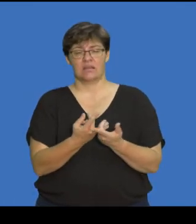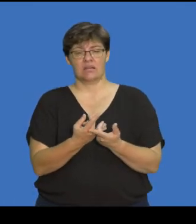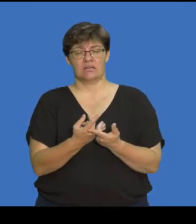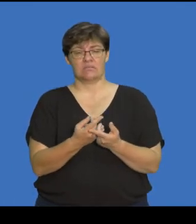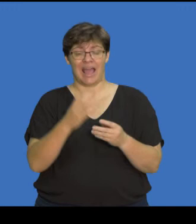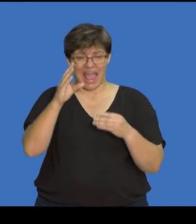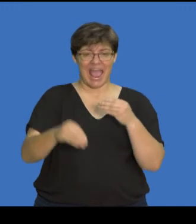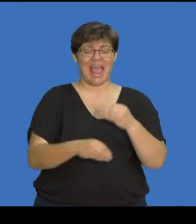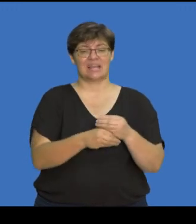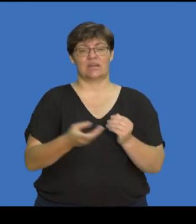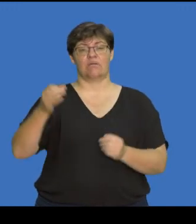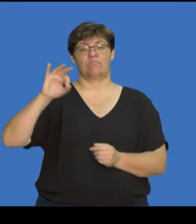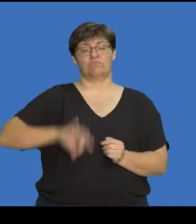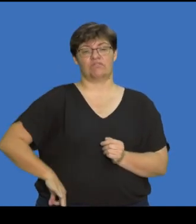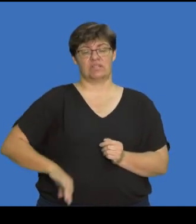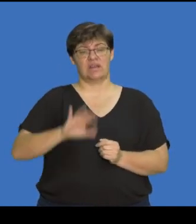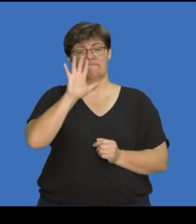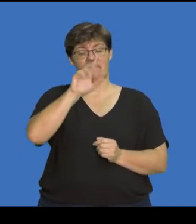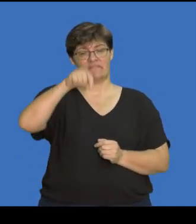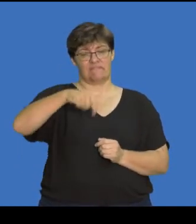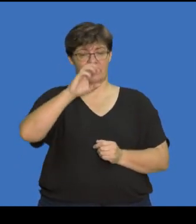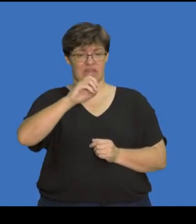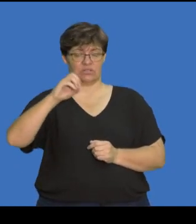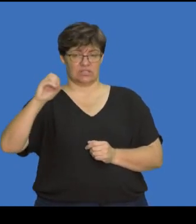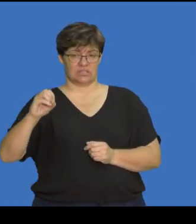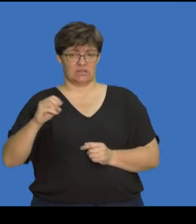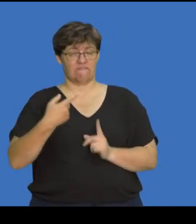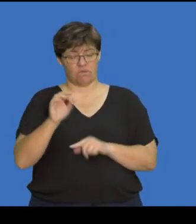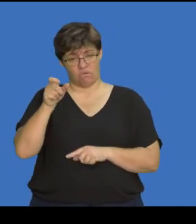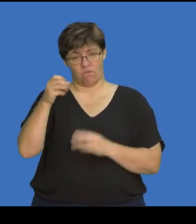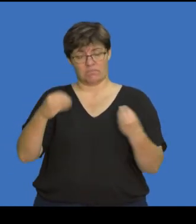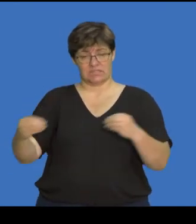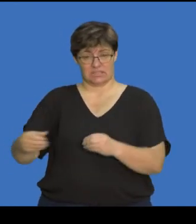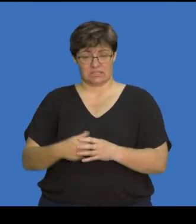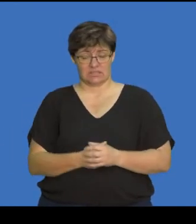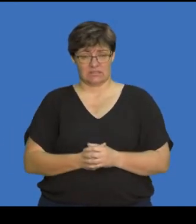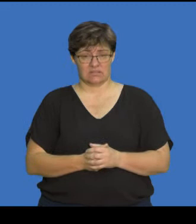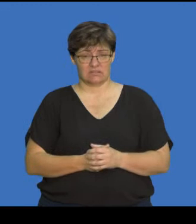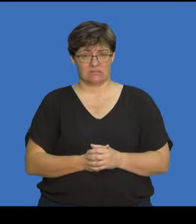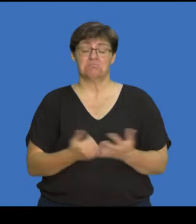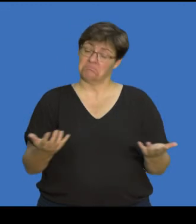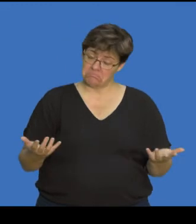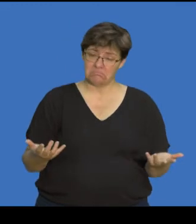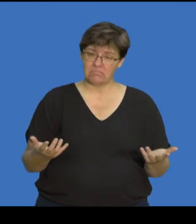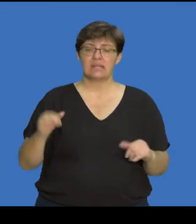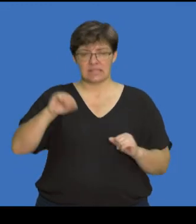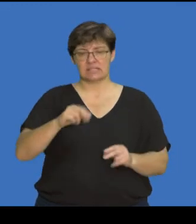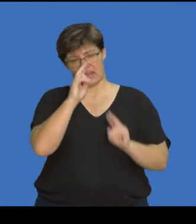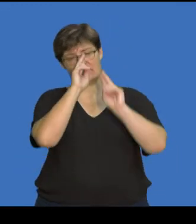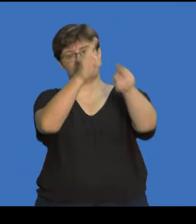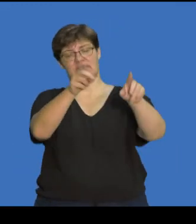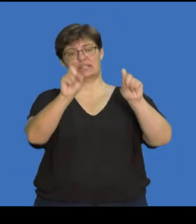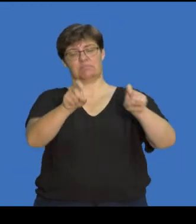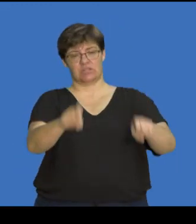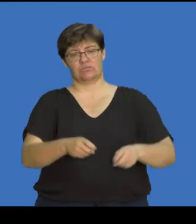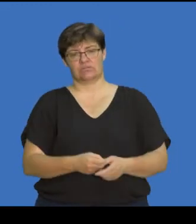additional profit of 5,000 Rand for Freddie. Yes, definitely, he would be visiting Cape Town, he would be